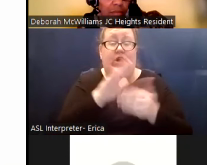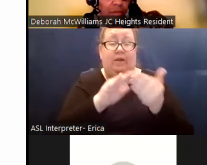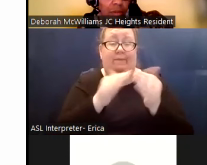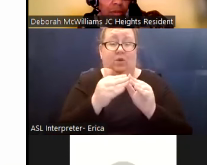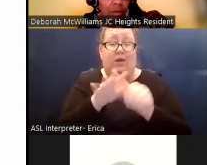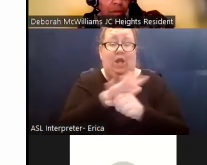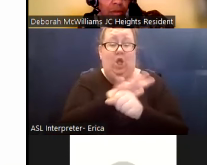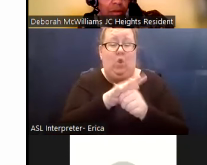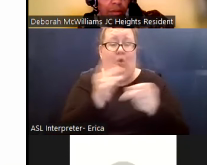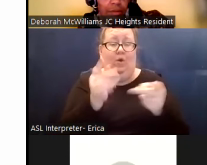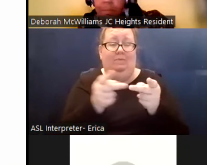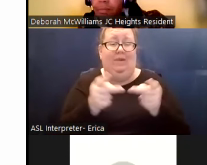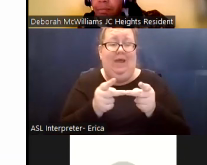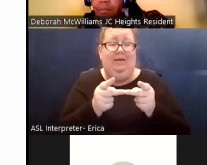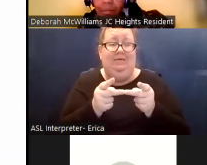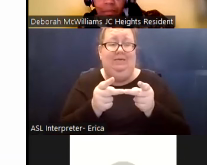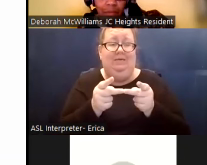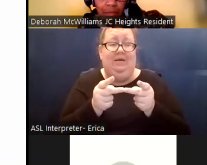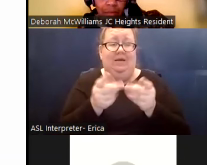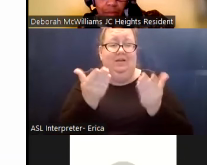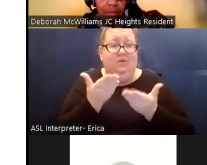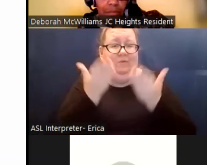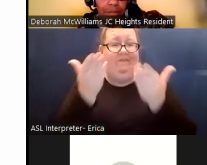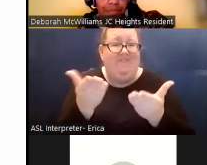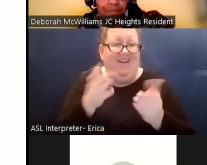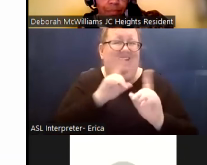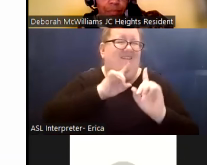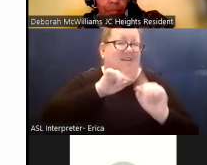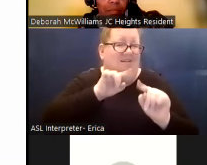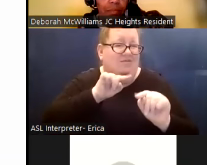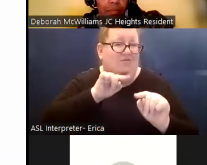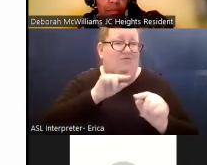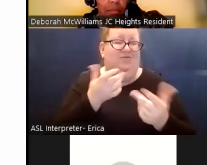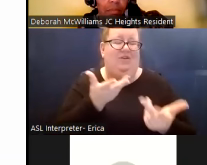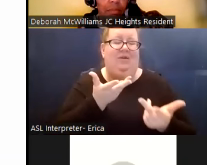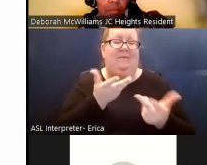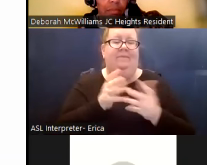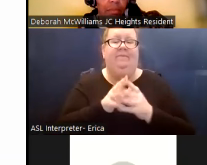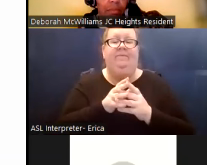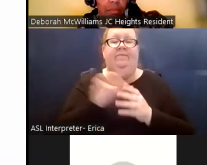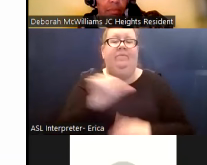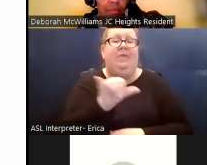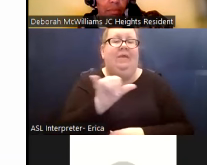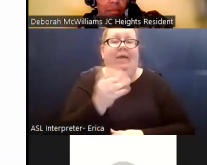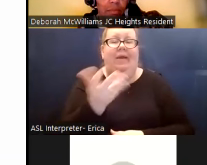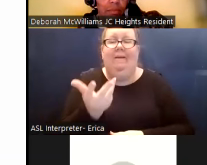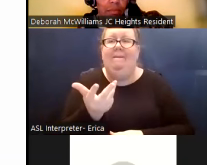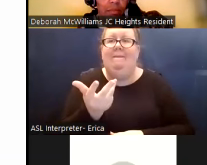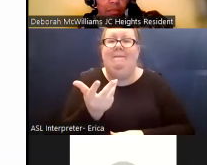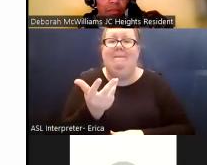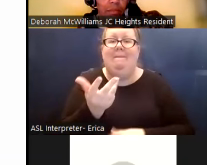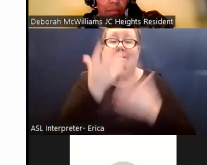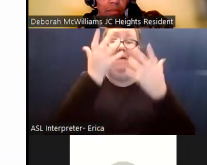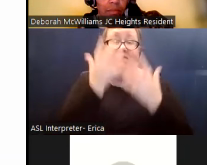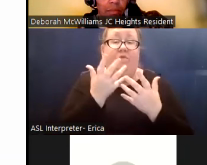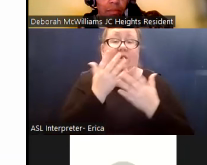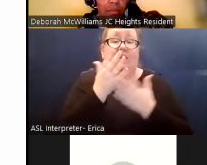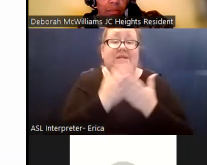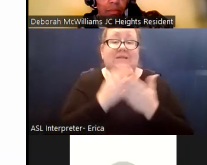provide those answers. And, if there is, unfortunately some type